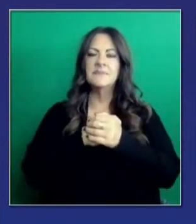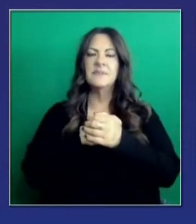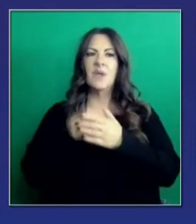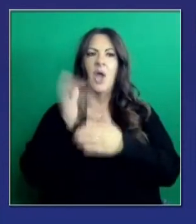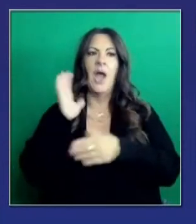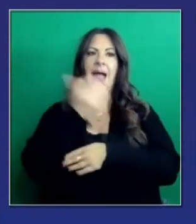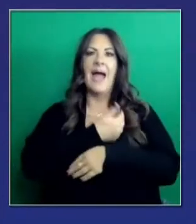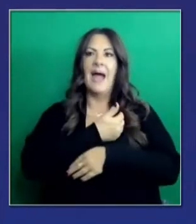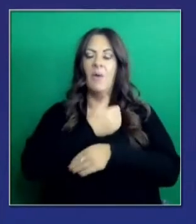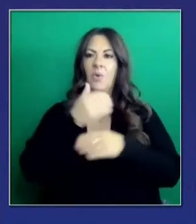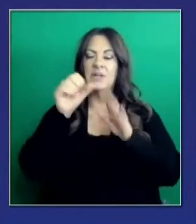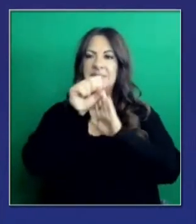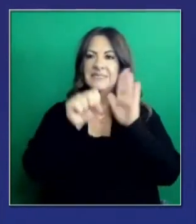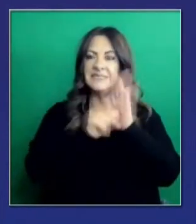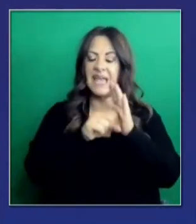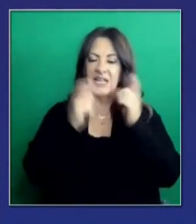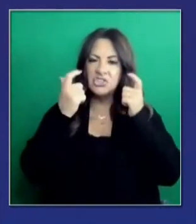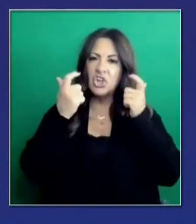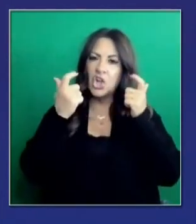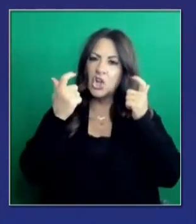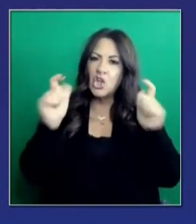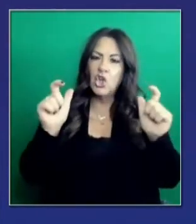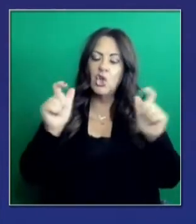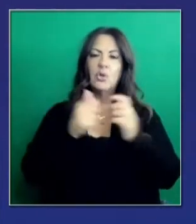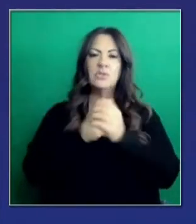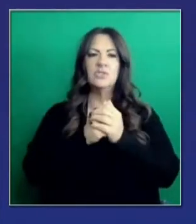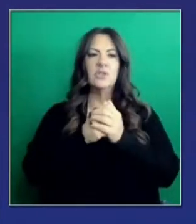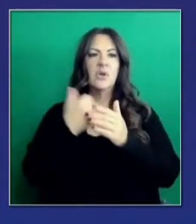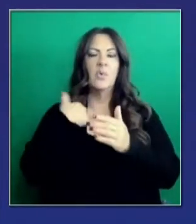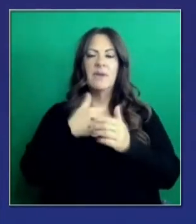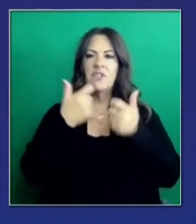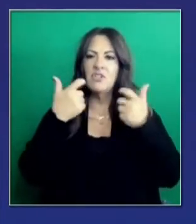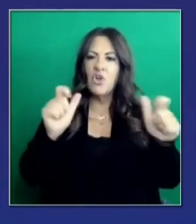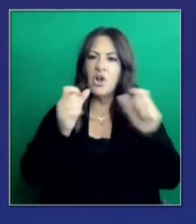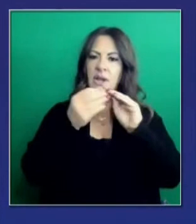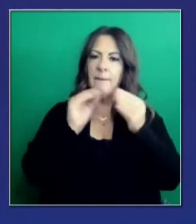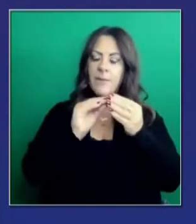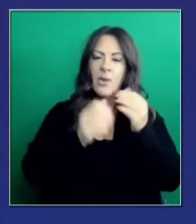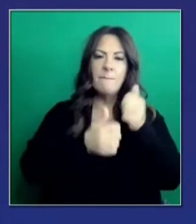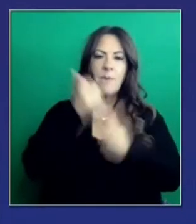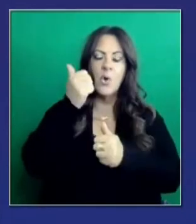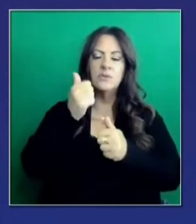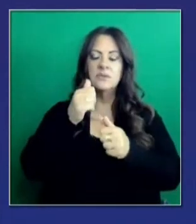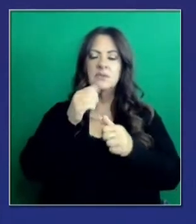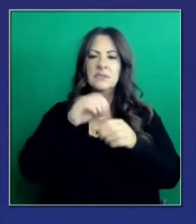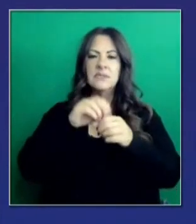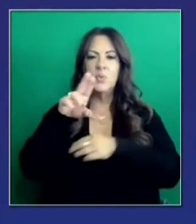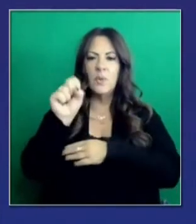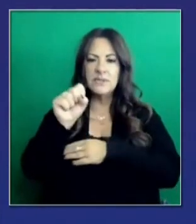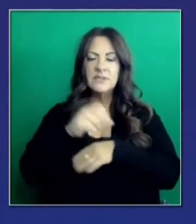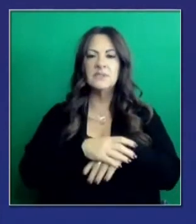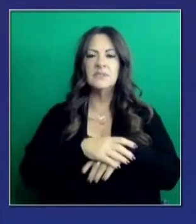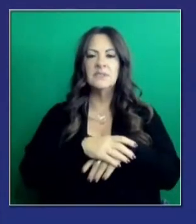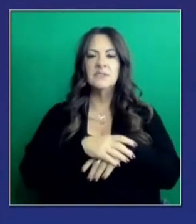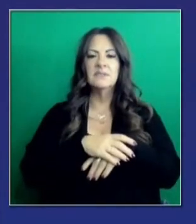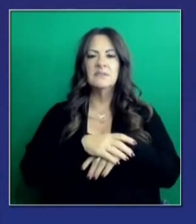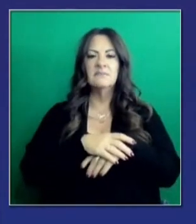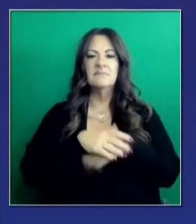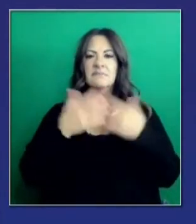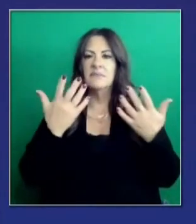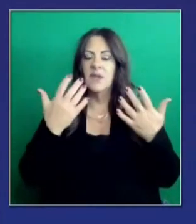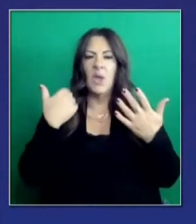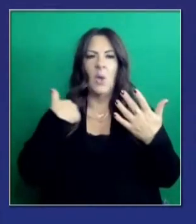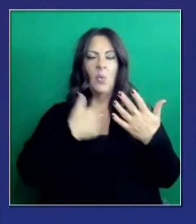combined. This is more like a large ship. It takes a little bit of time to shift course, but when it shifts course, it builds tremendous momentum.